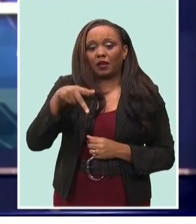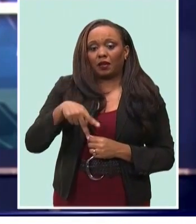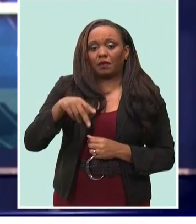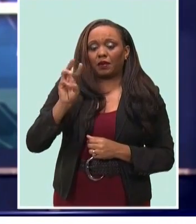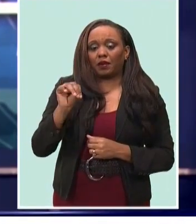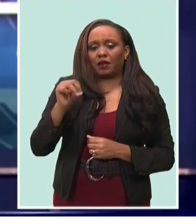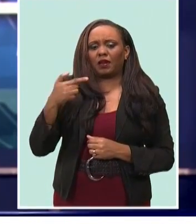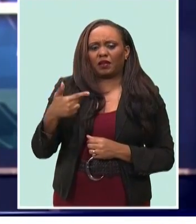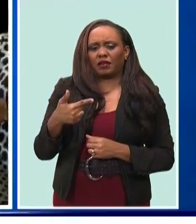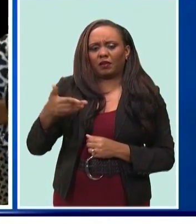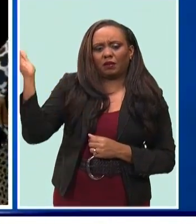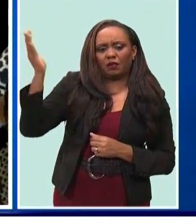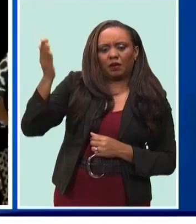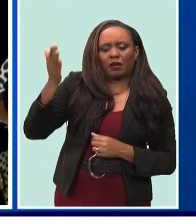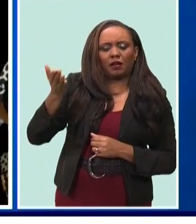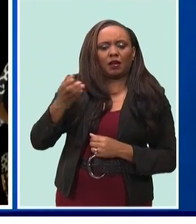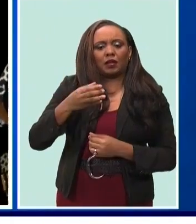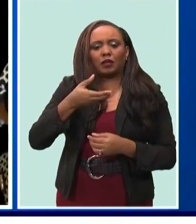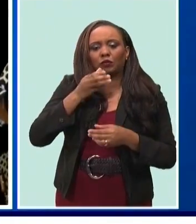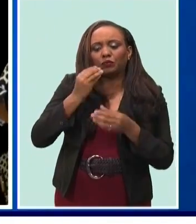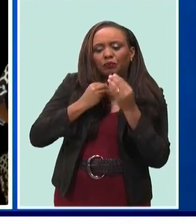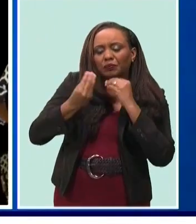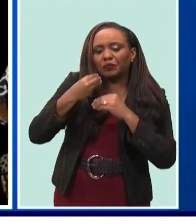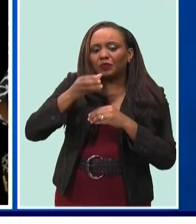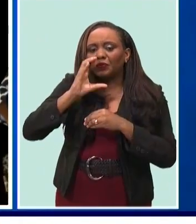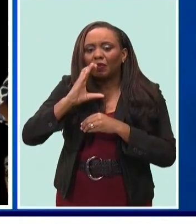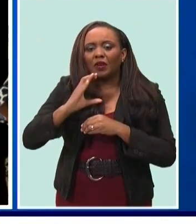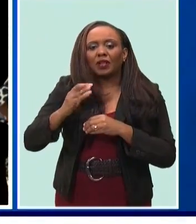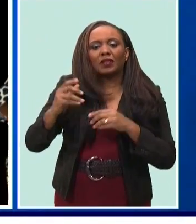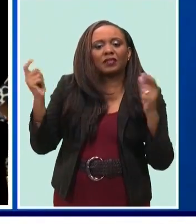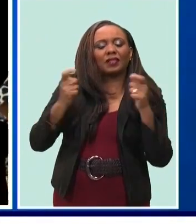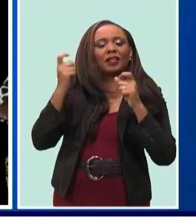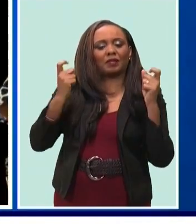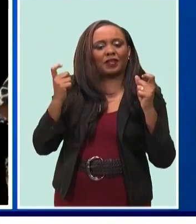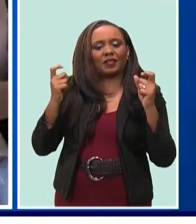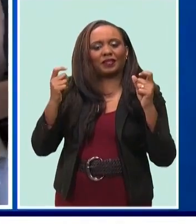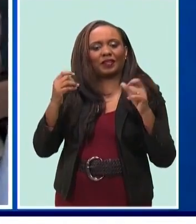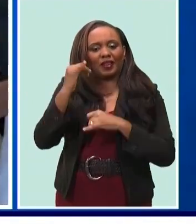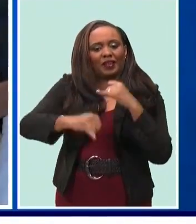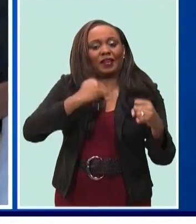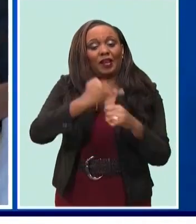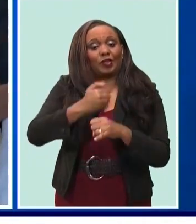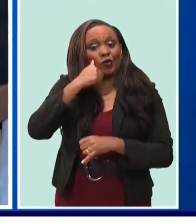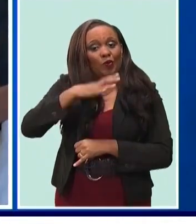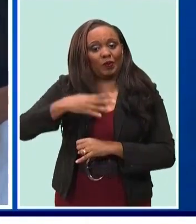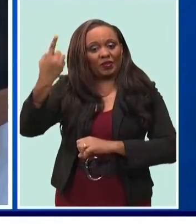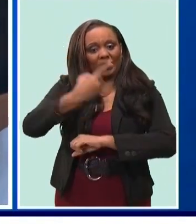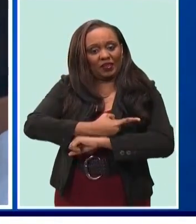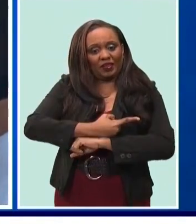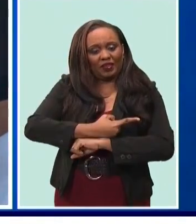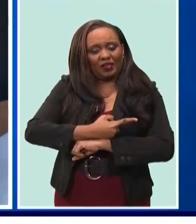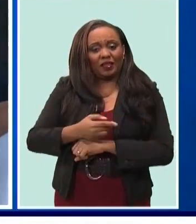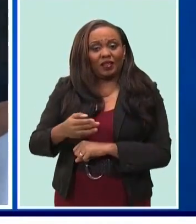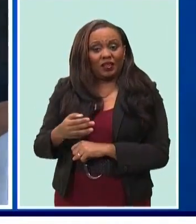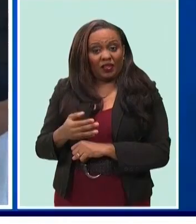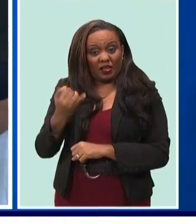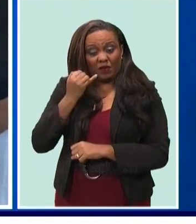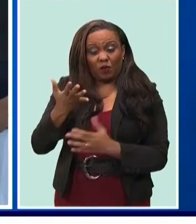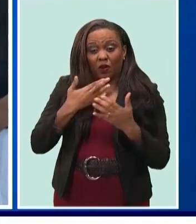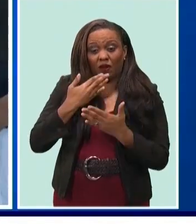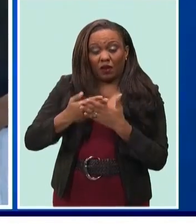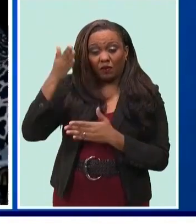reality. She was speaking at a cocktail reception to celebrate International Women's Day. Ms. Taylor notes that the future can only be inclusive